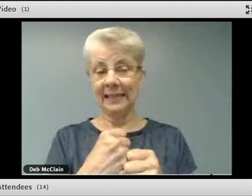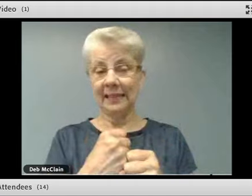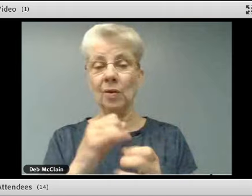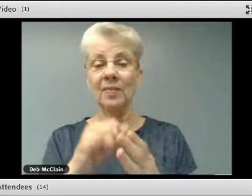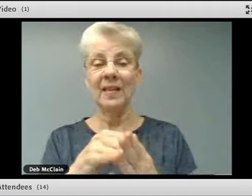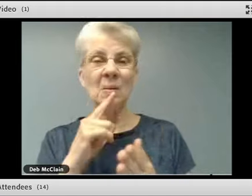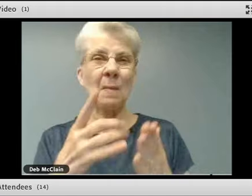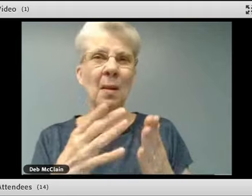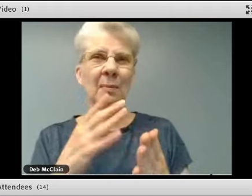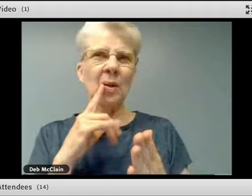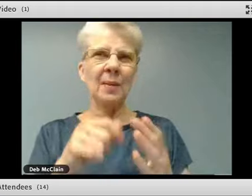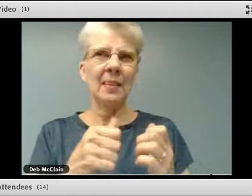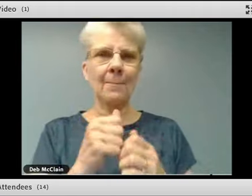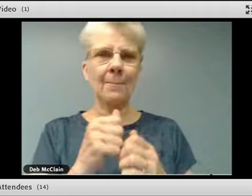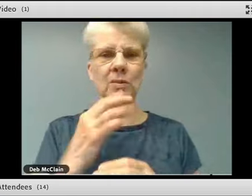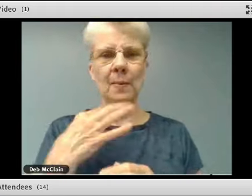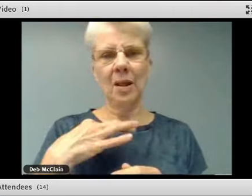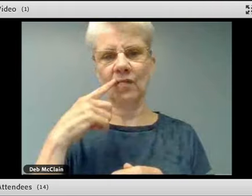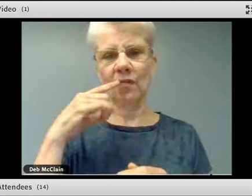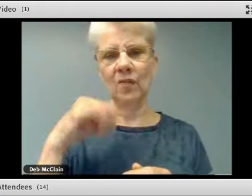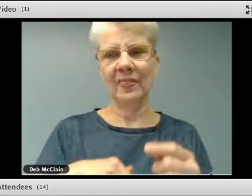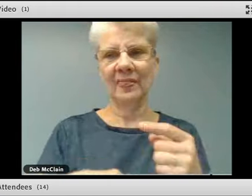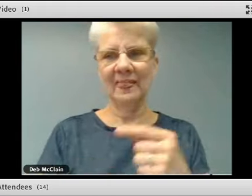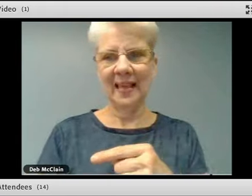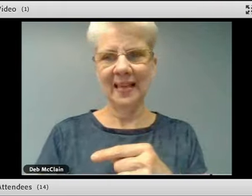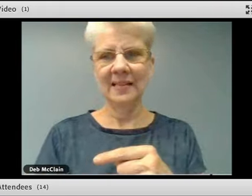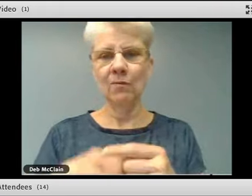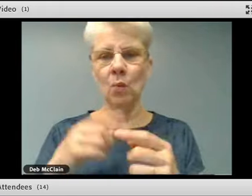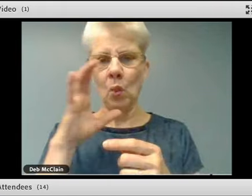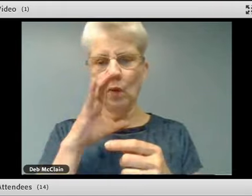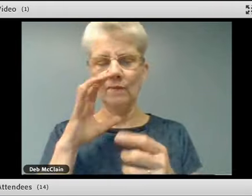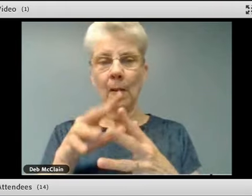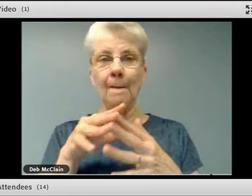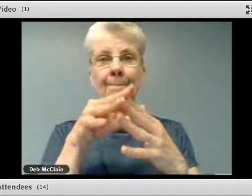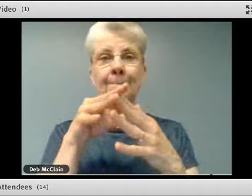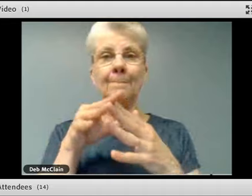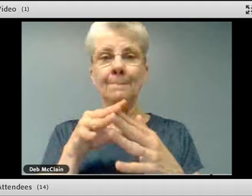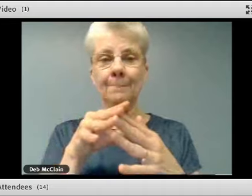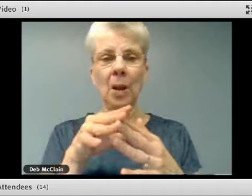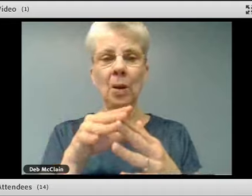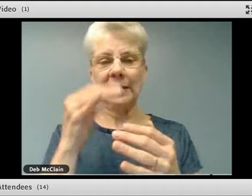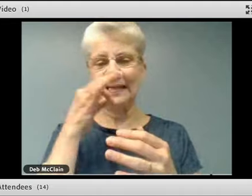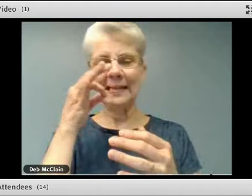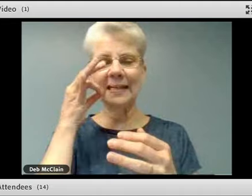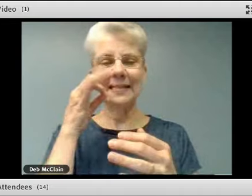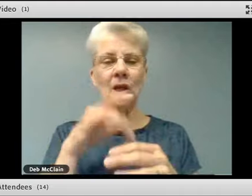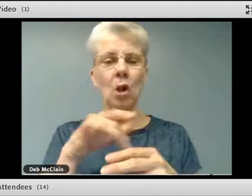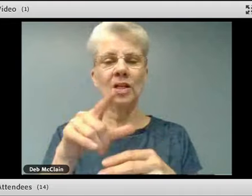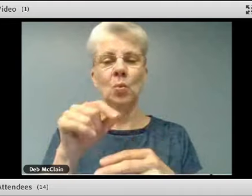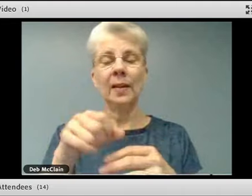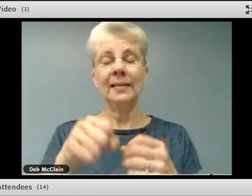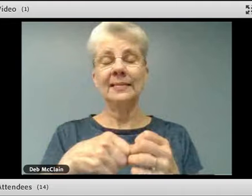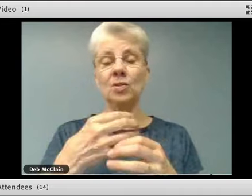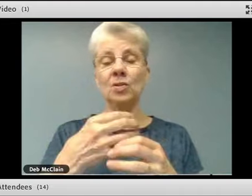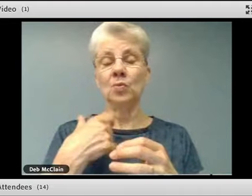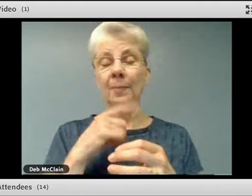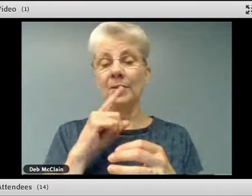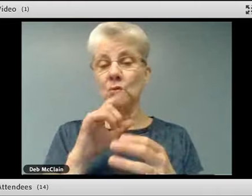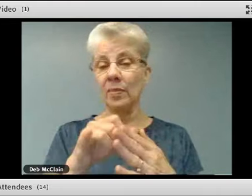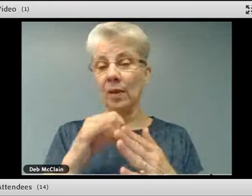going to be the most useful for this if we're looking for American Indians in the early 20th century. So we can ensure that we're getting